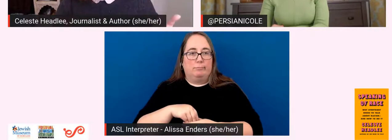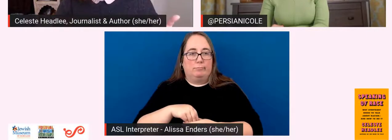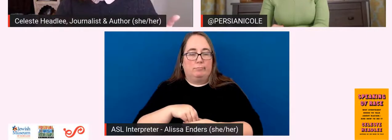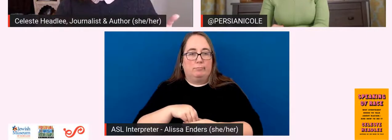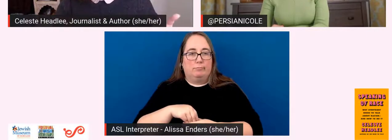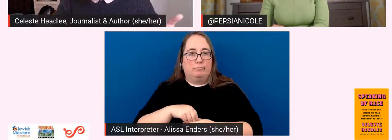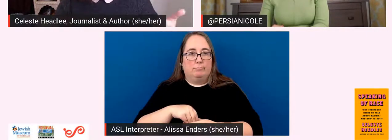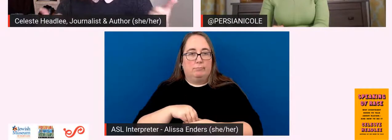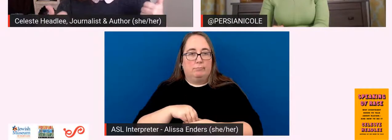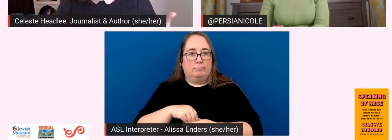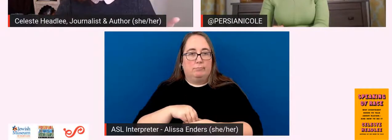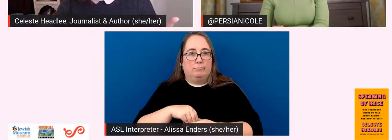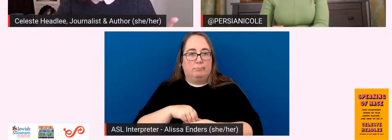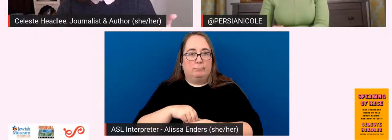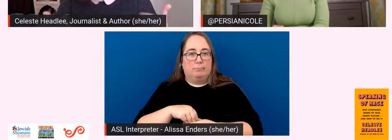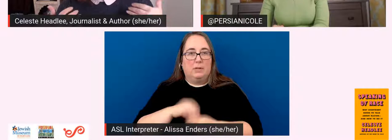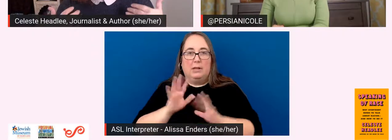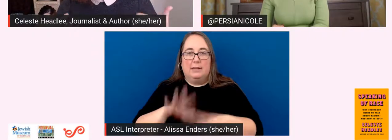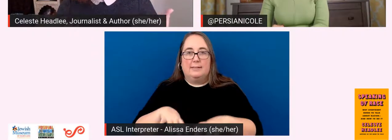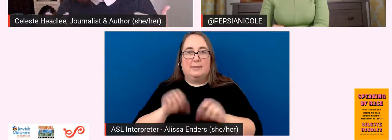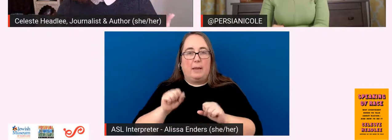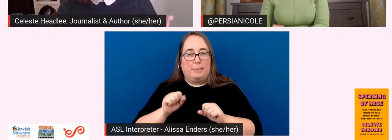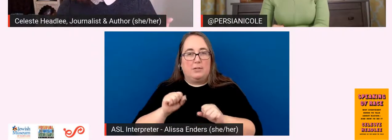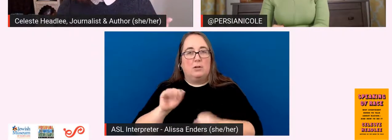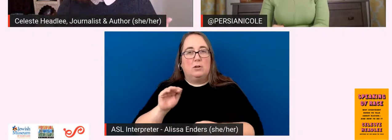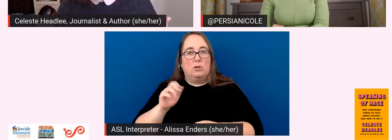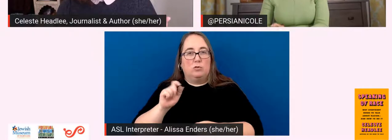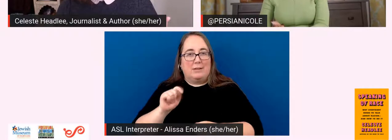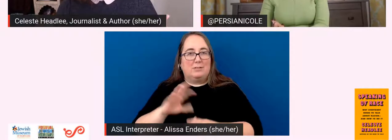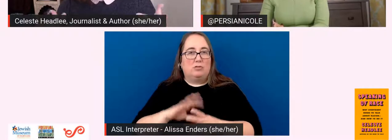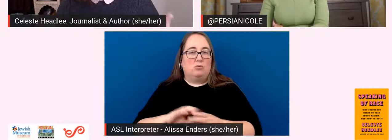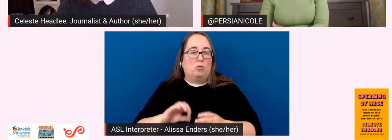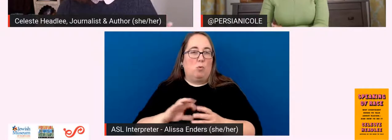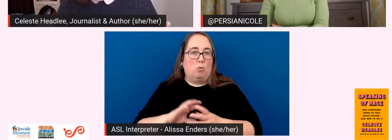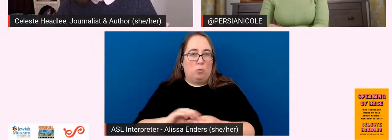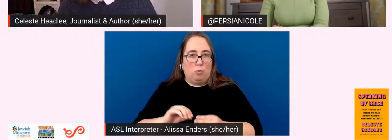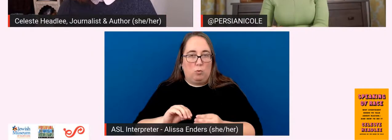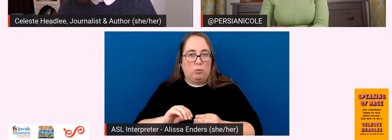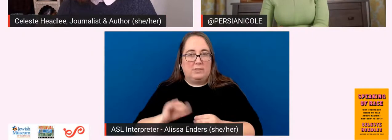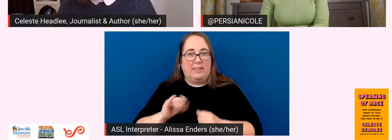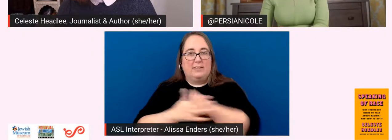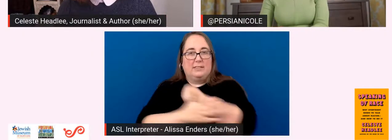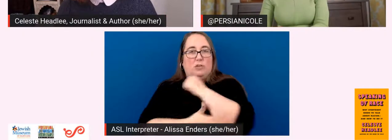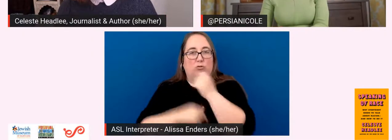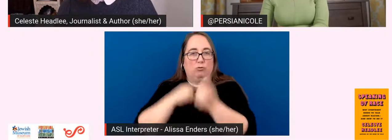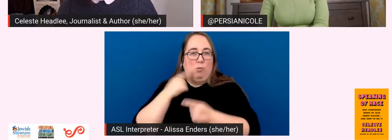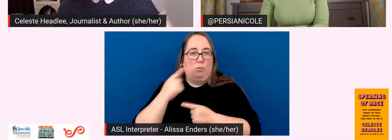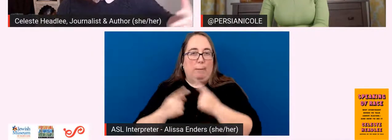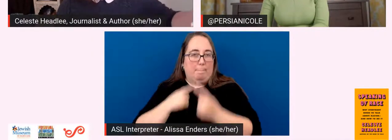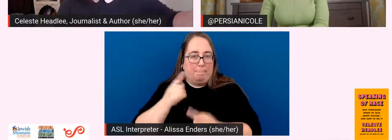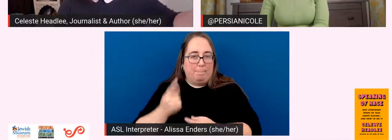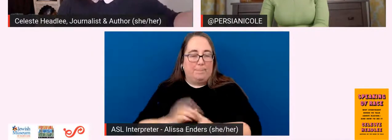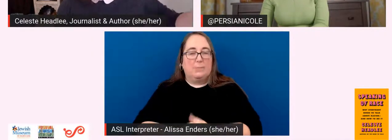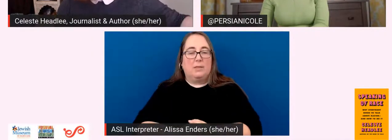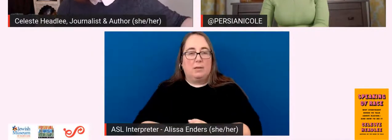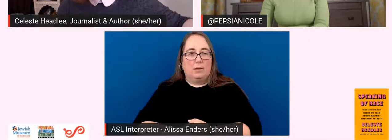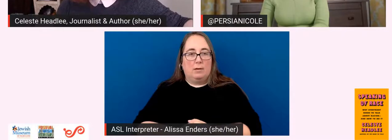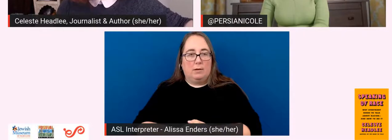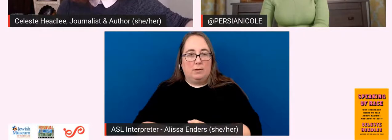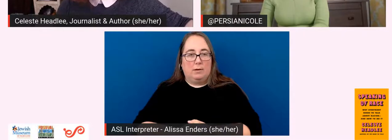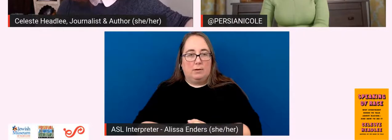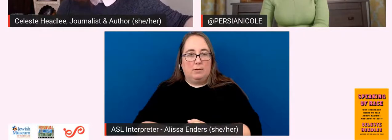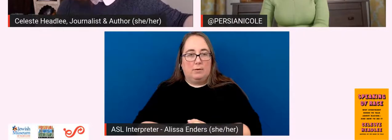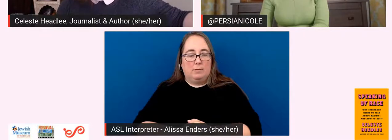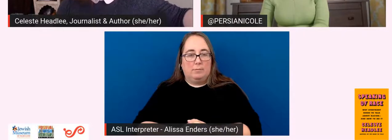fed on and adopted the racist stories that this country told him. Yeah. Is he as